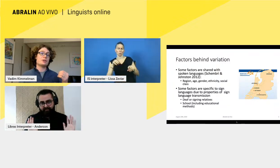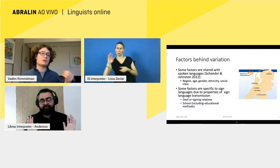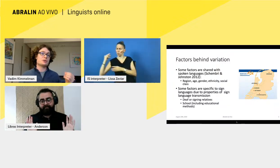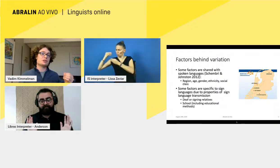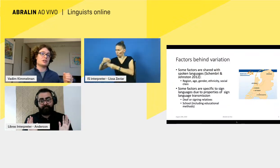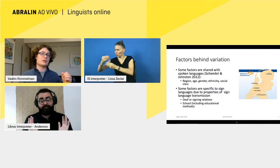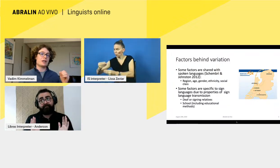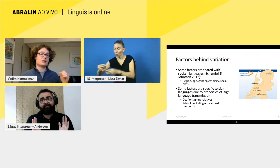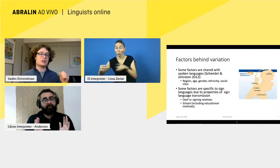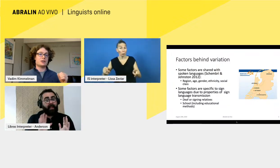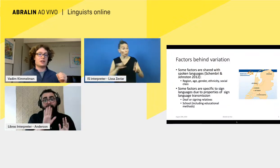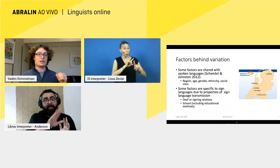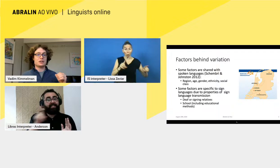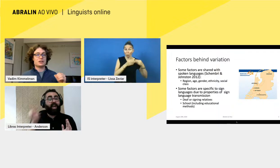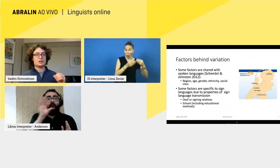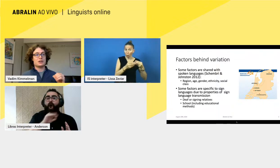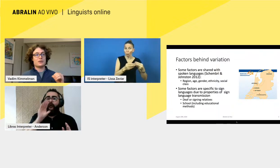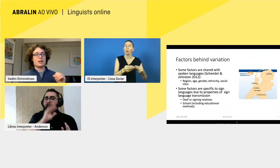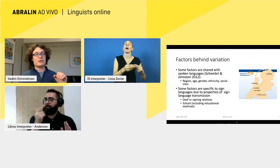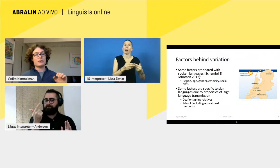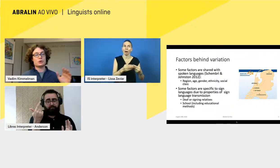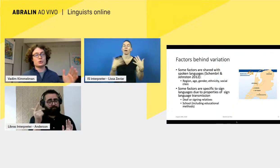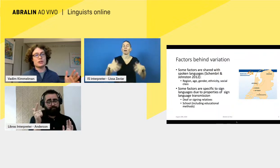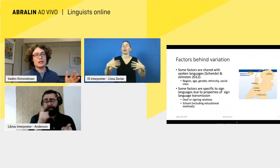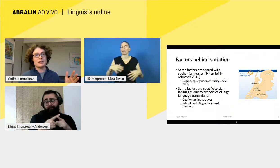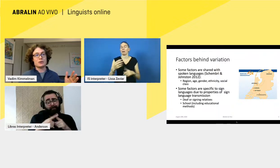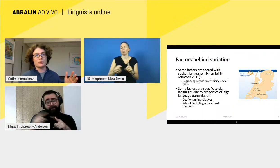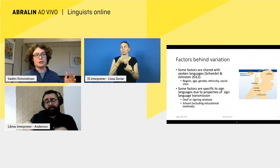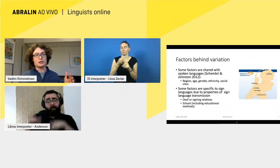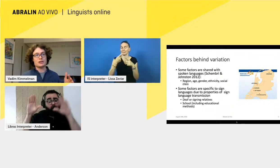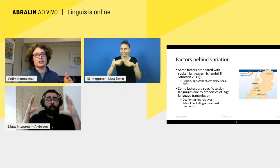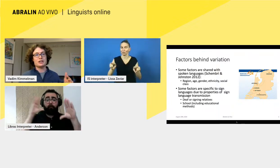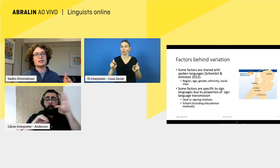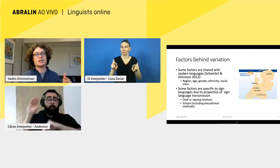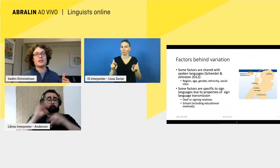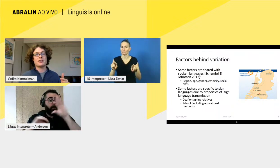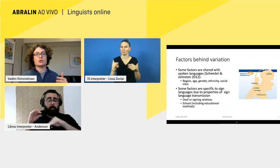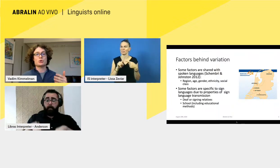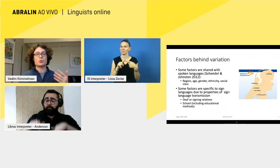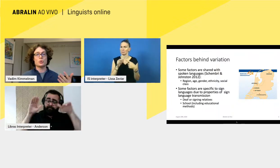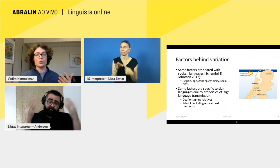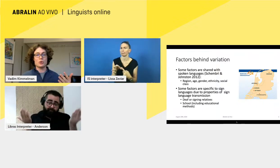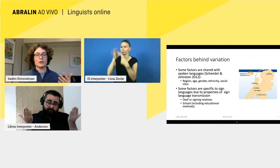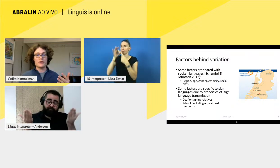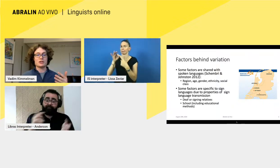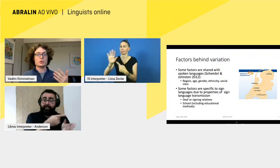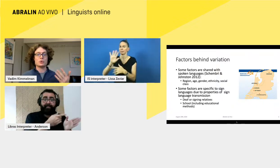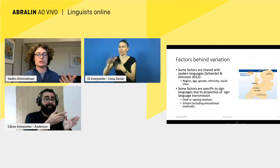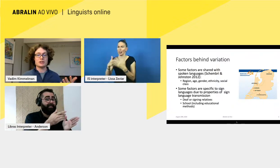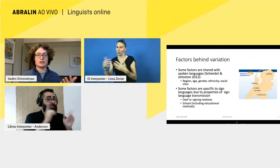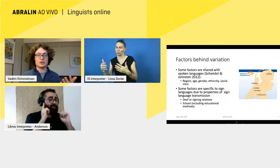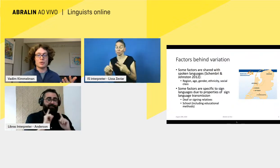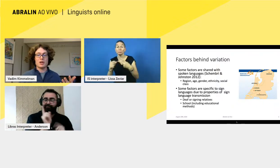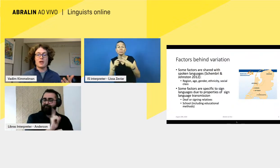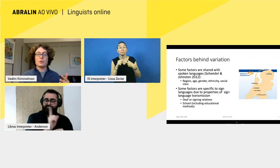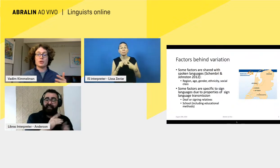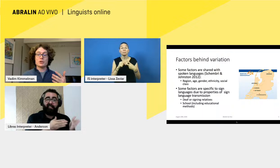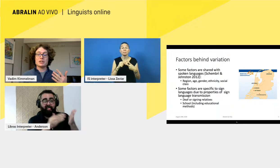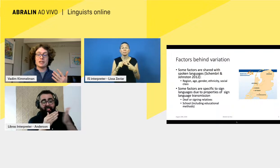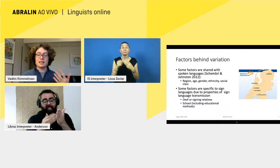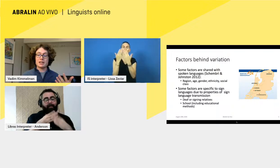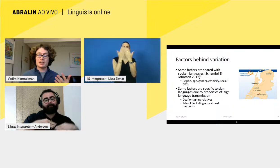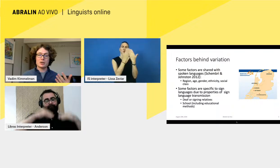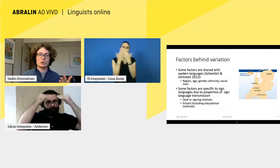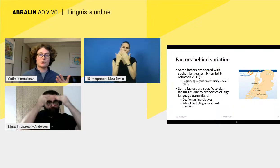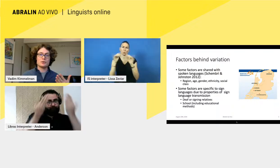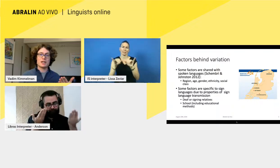Another very interesting factor that is relevant to sign languages is the school system.